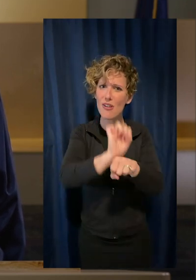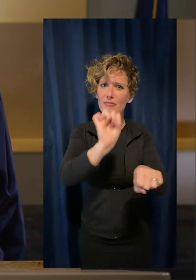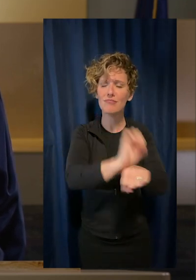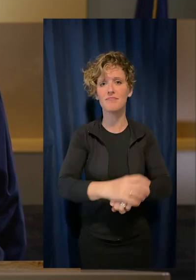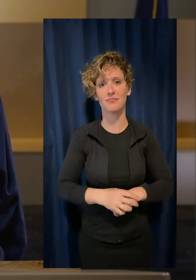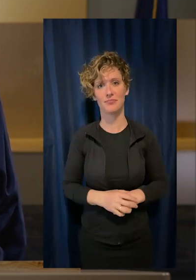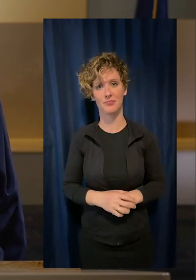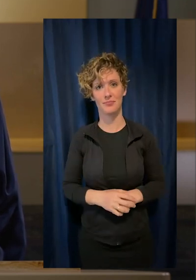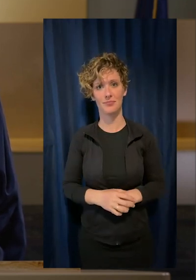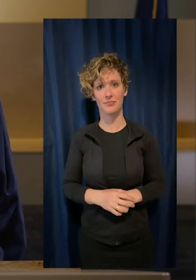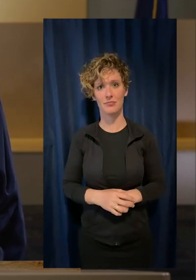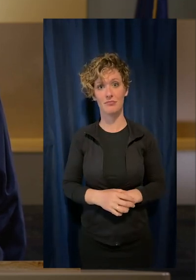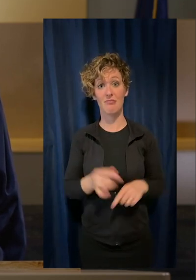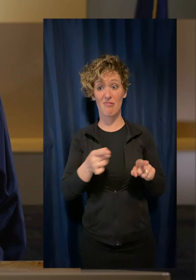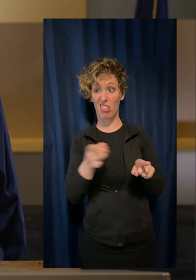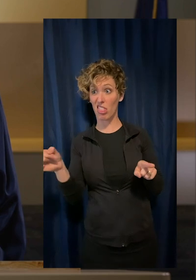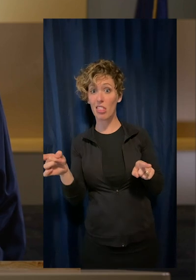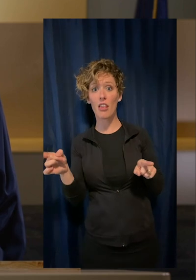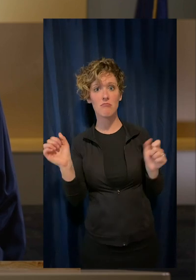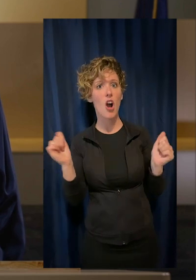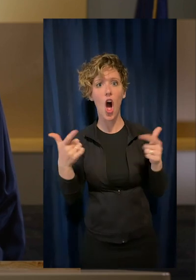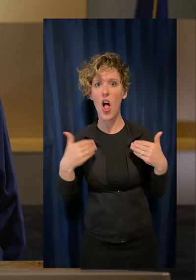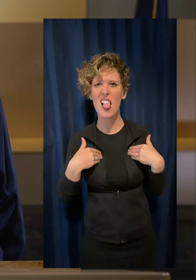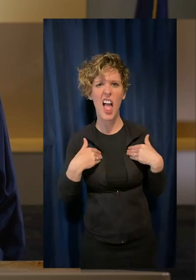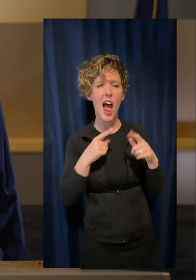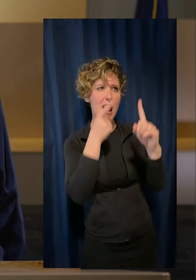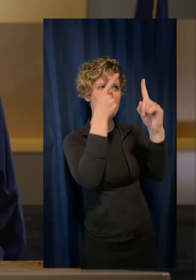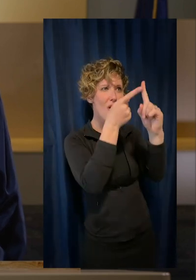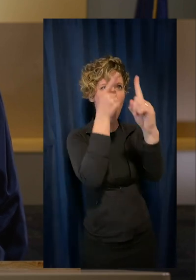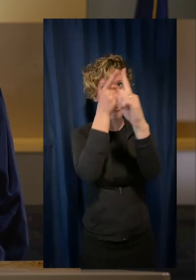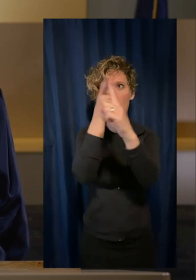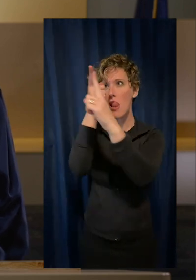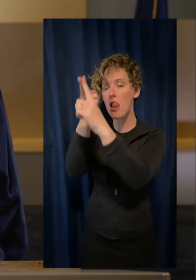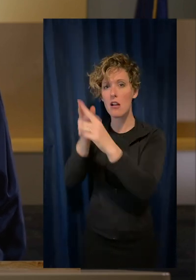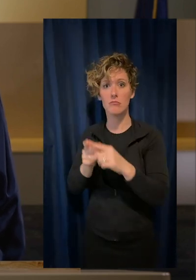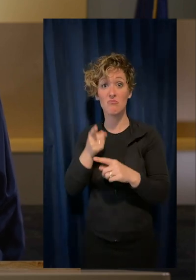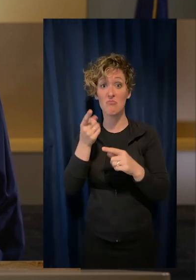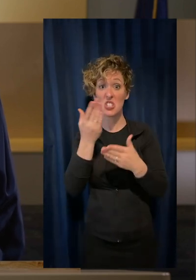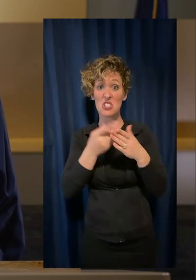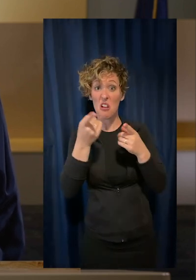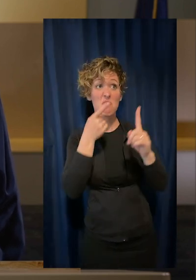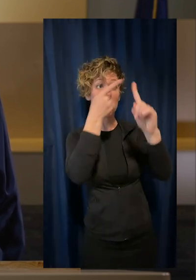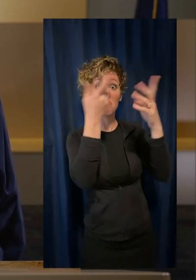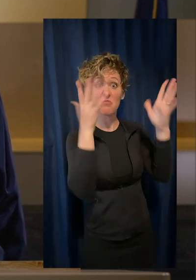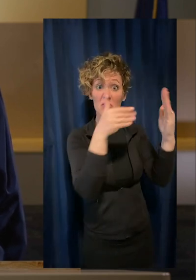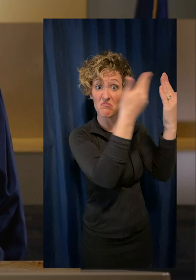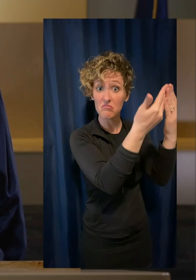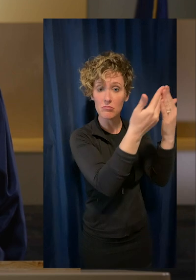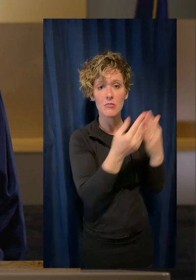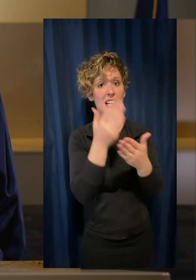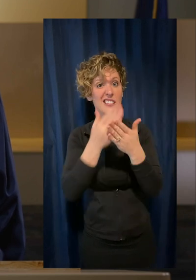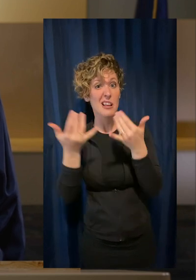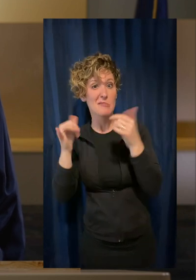here. Each and every one of us had a goal or a dream we wanted to or still want to accomplish. And the ending of our